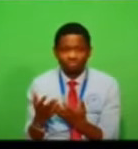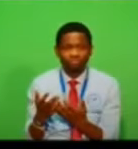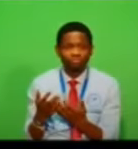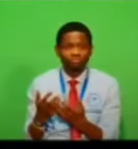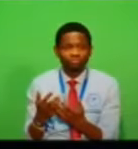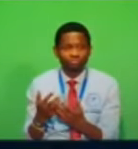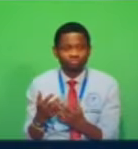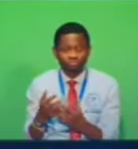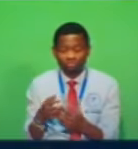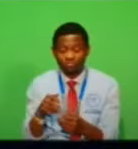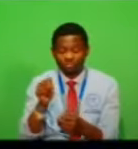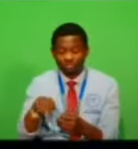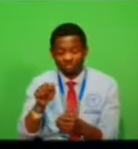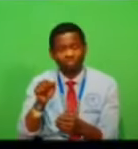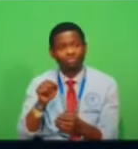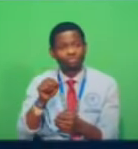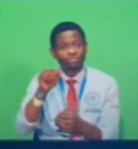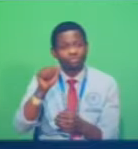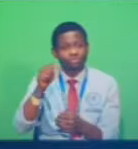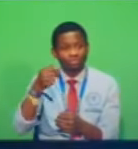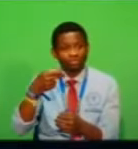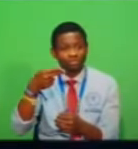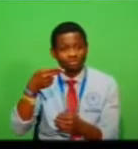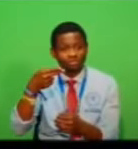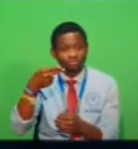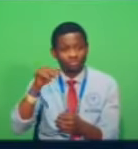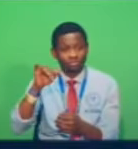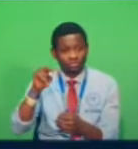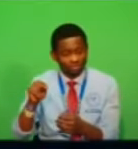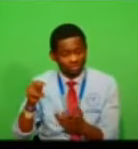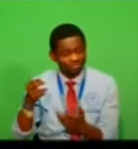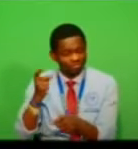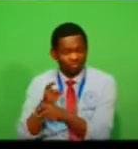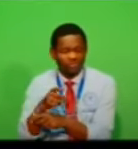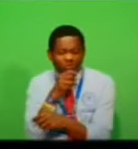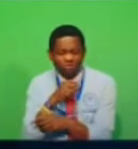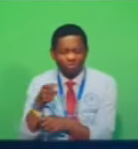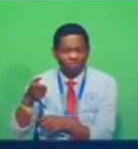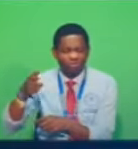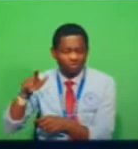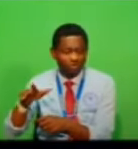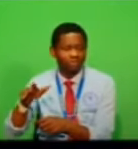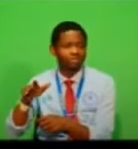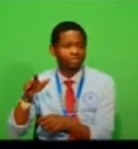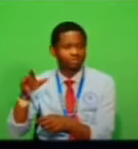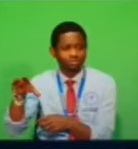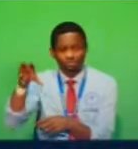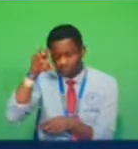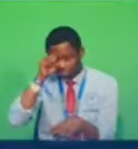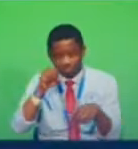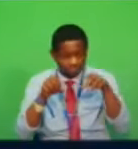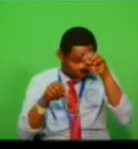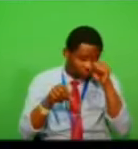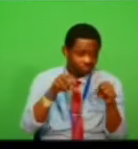Malawi. I spent a whole day with him. This is a 23-year-old young man, and I was tapping into spiritual insight. I